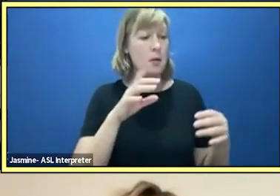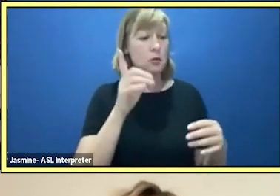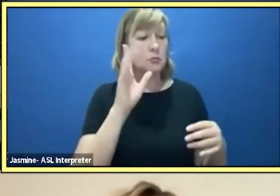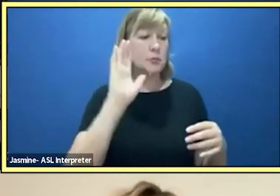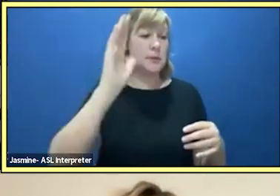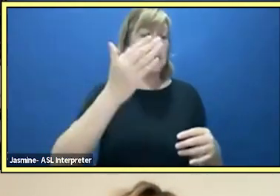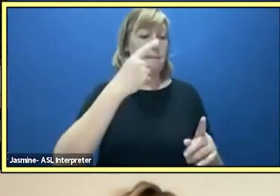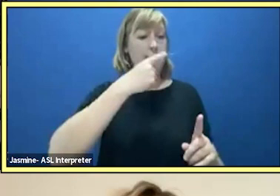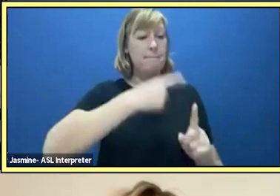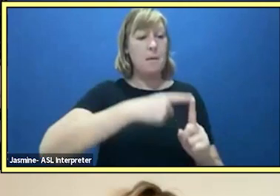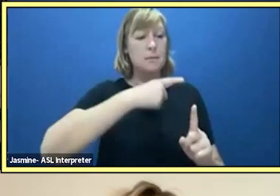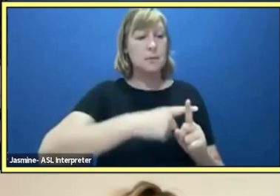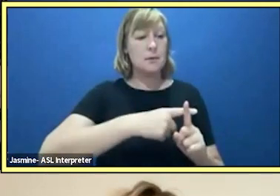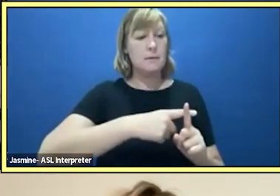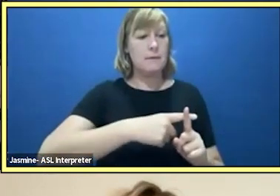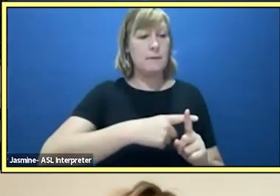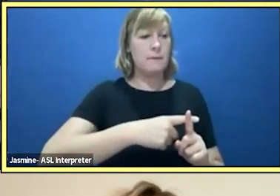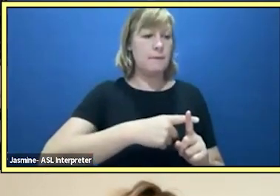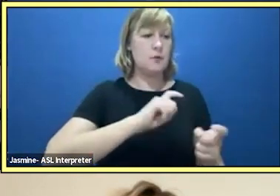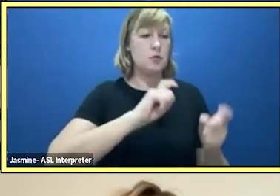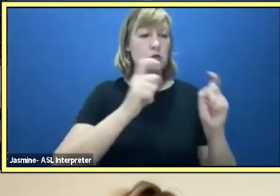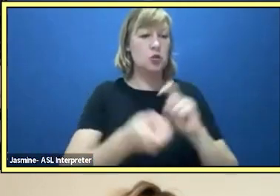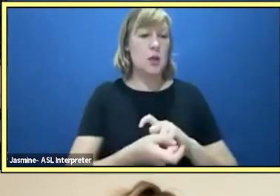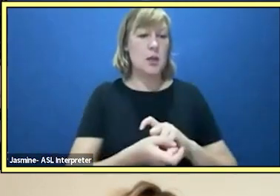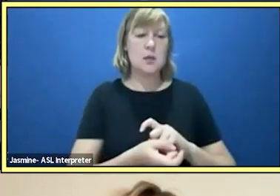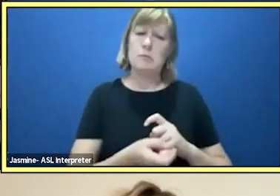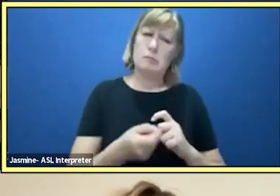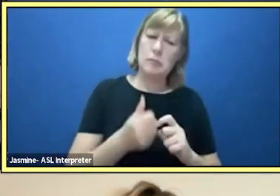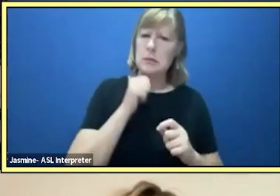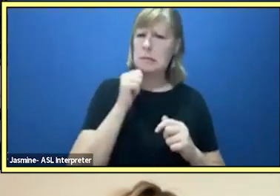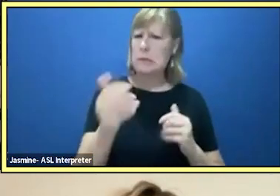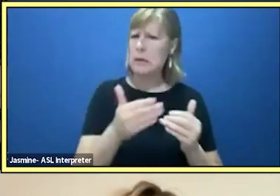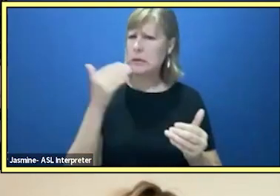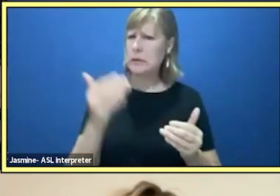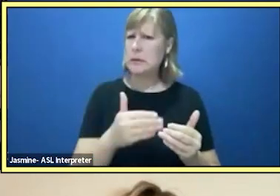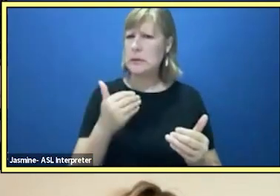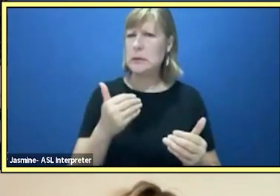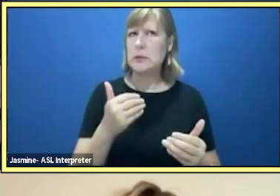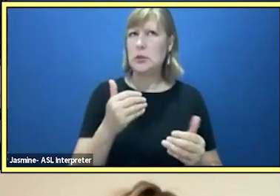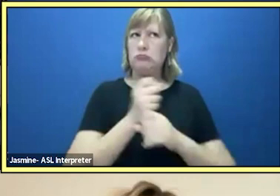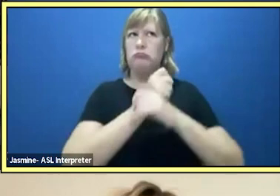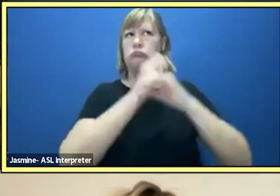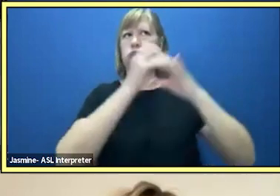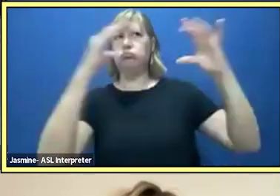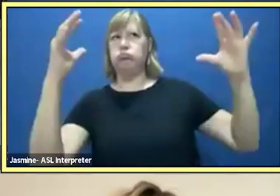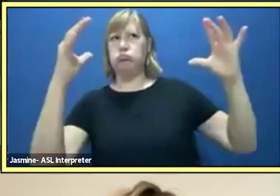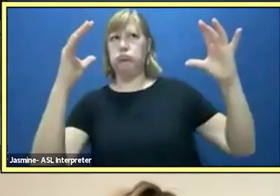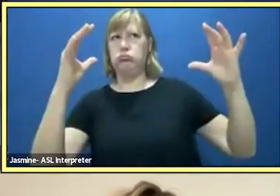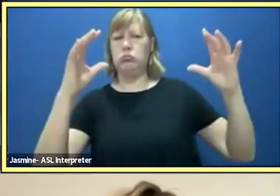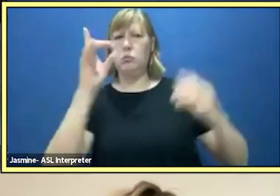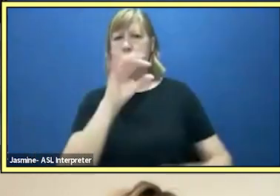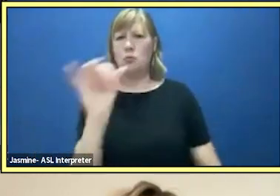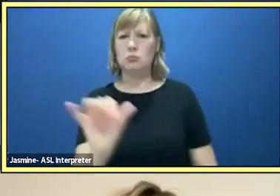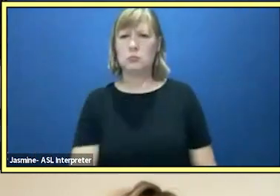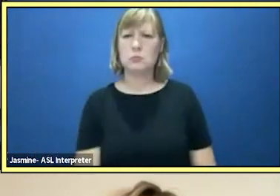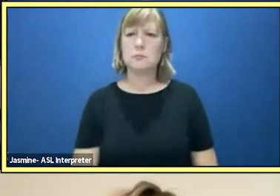not so easy to see how this is actually going to be implemented. Sure. So a couple of things. So